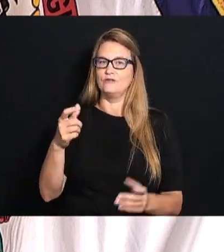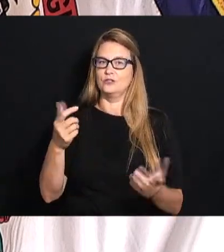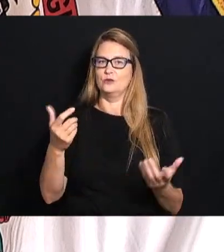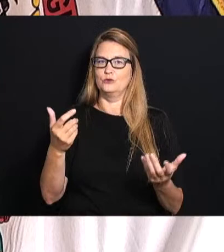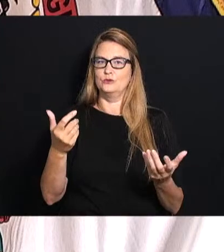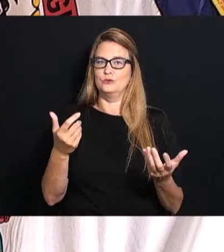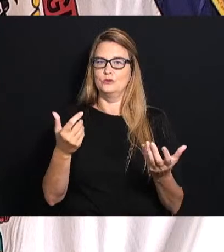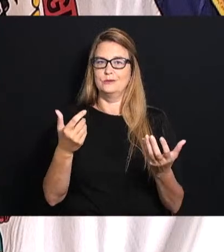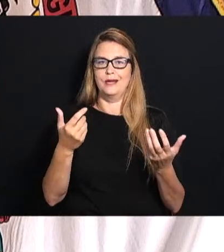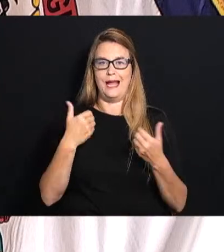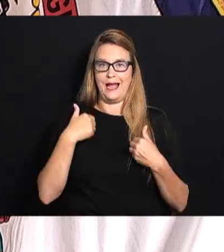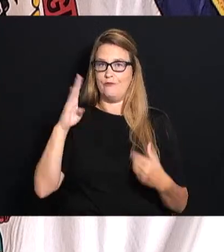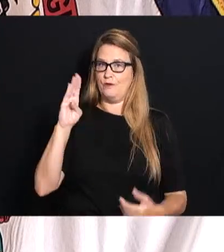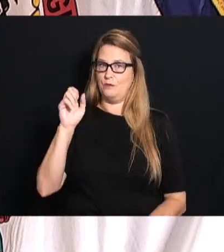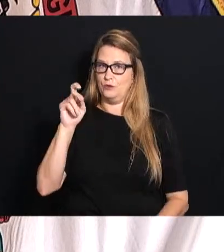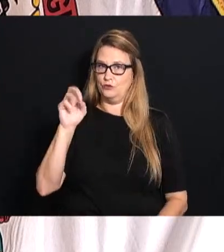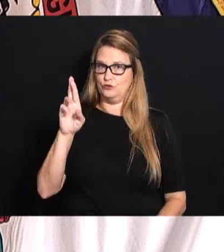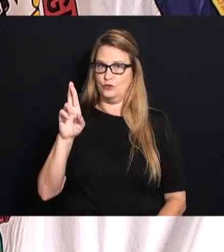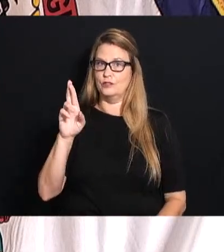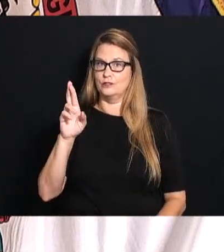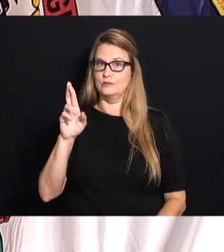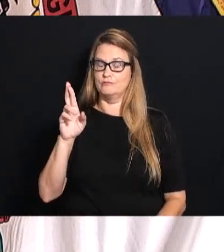that booster shot on up.